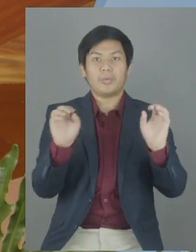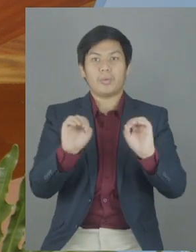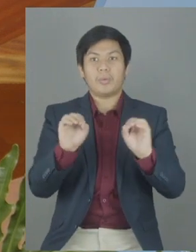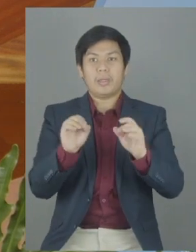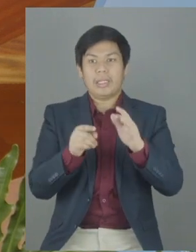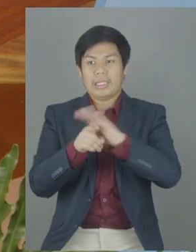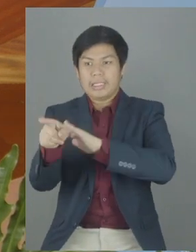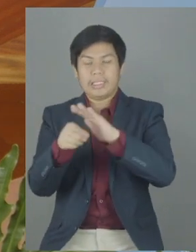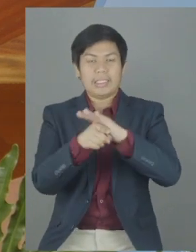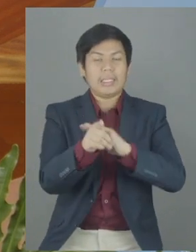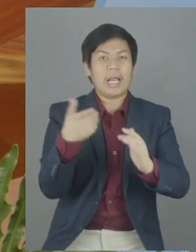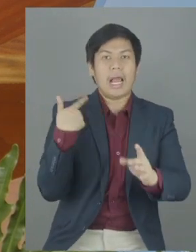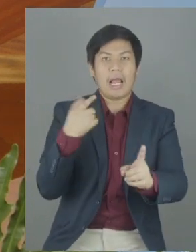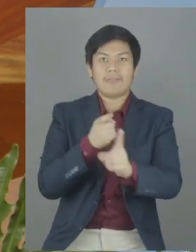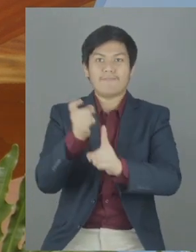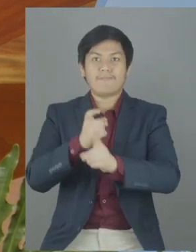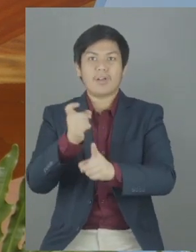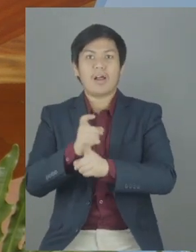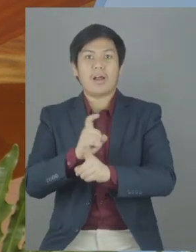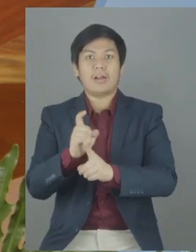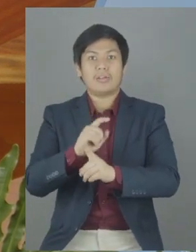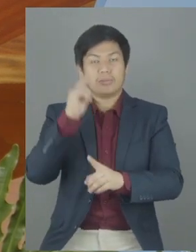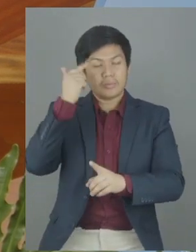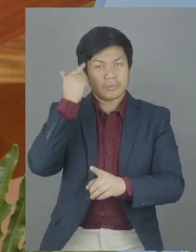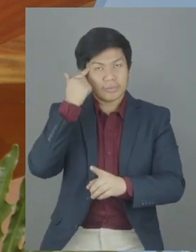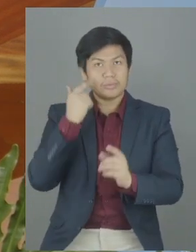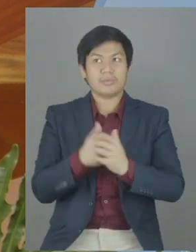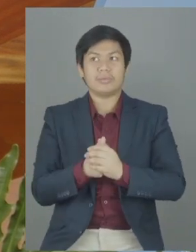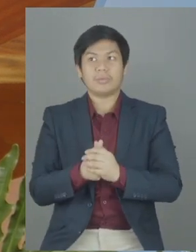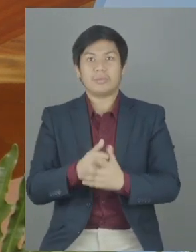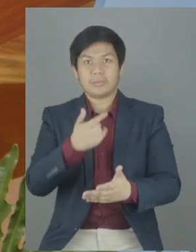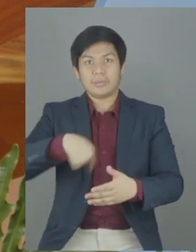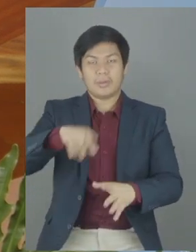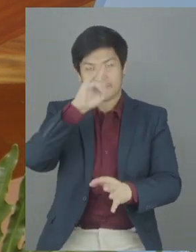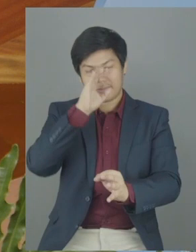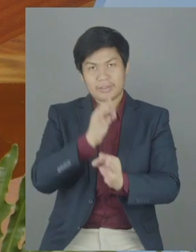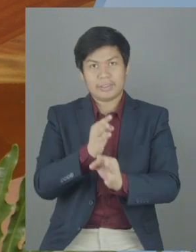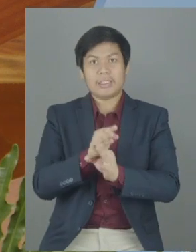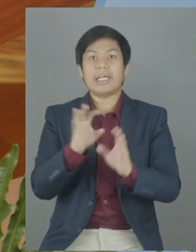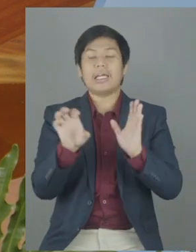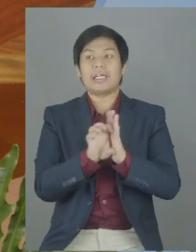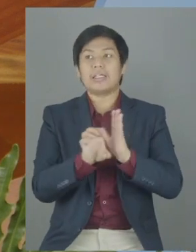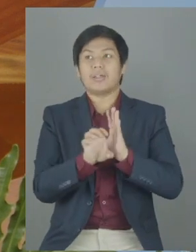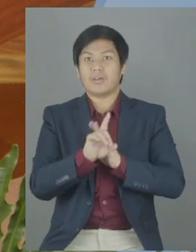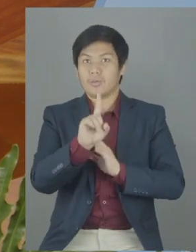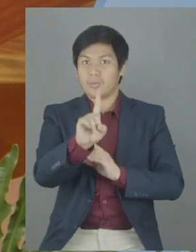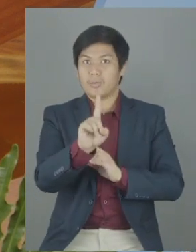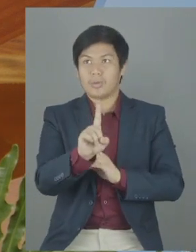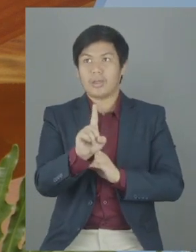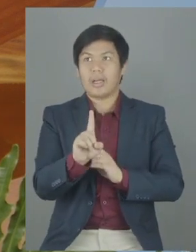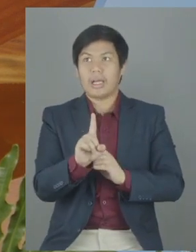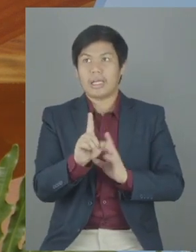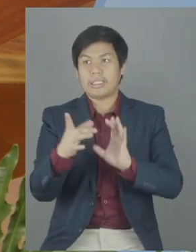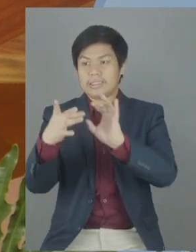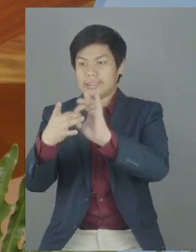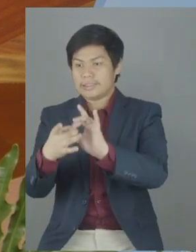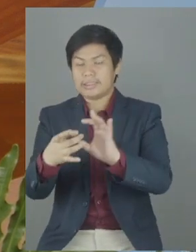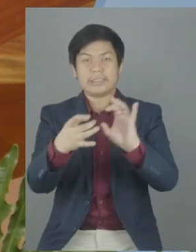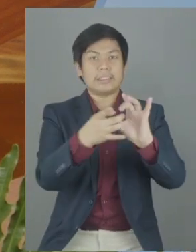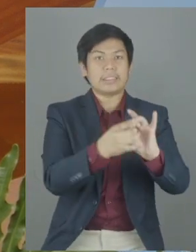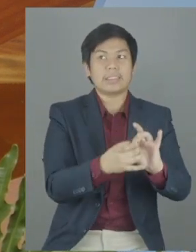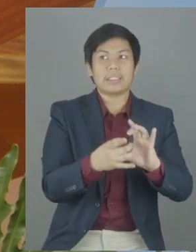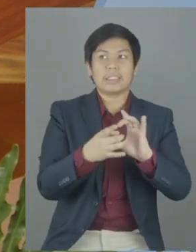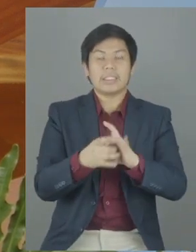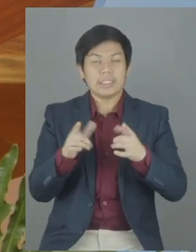because of persecution in their governments, especially your brothers and sisters in the faith. If you have one way or the other, a connection, some sort